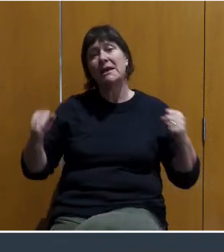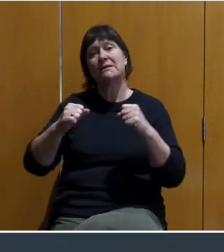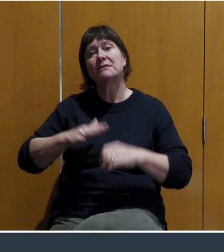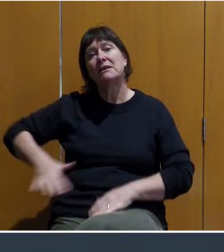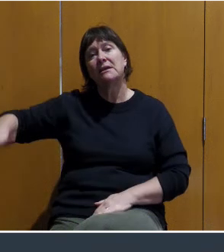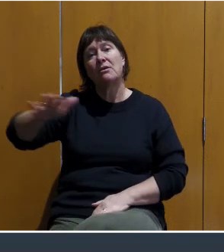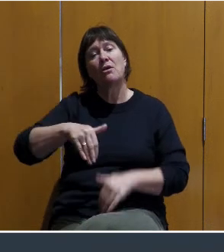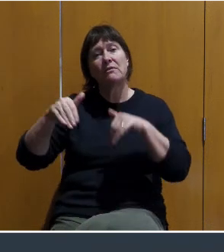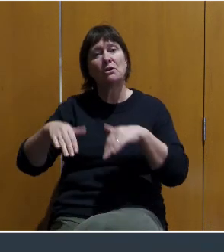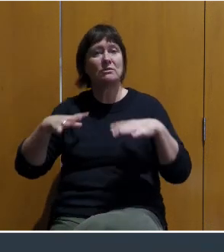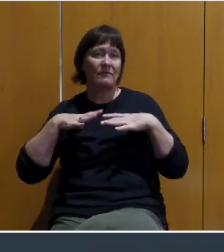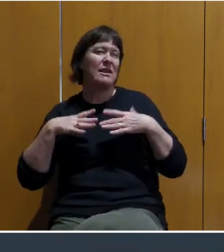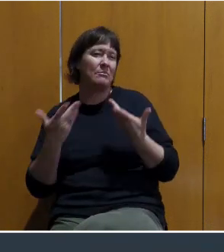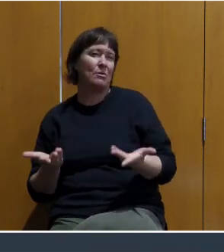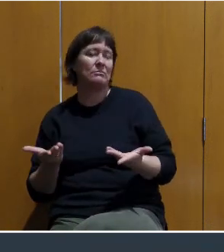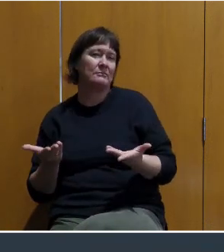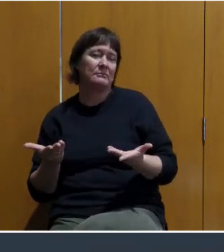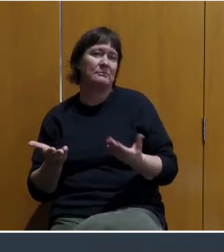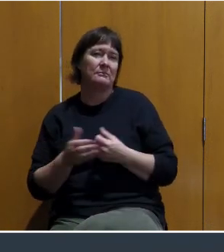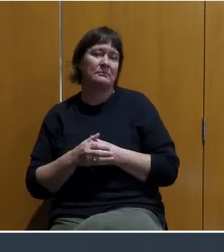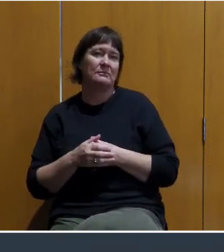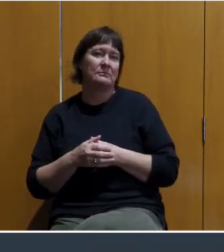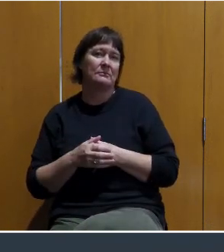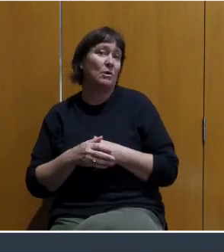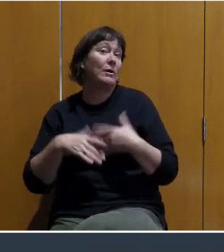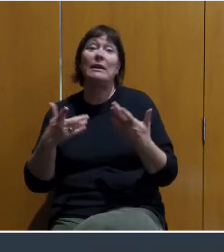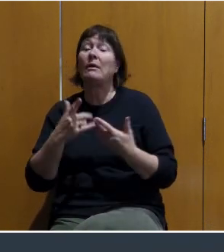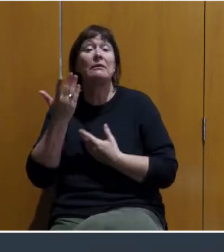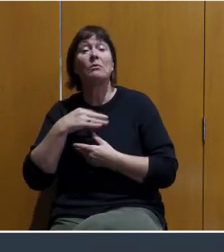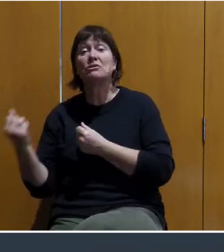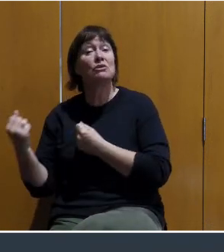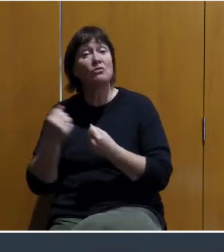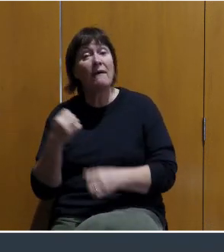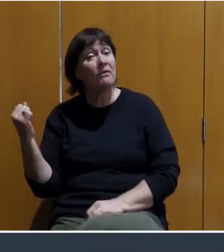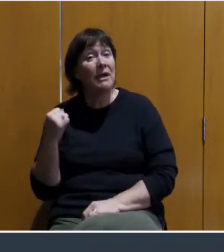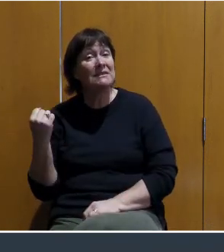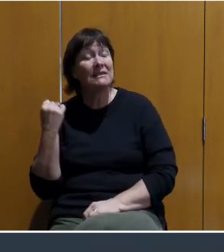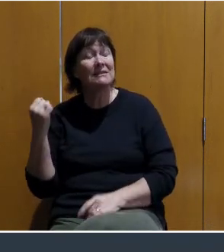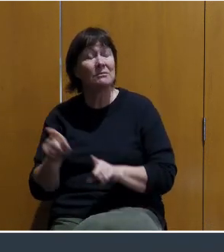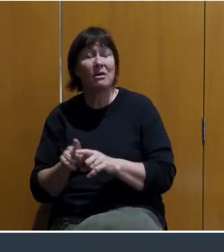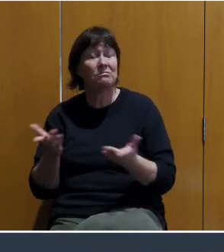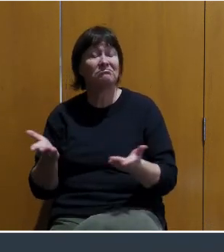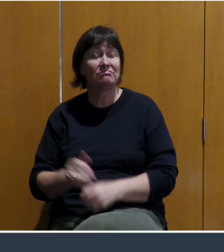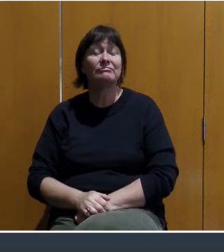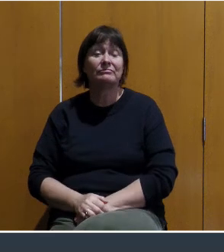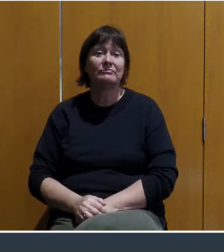spaces available for our community and anyone that chooses to come here from Hastings as well.